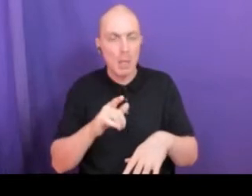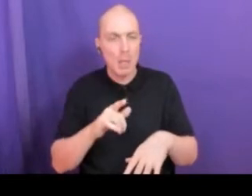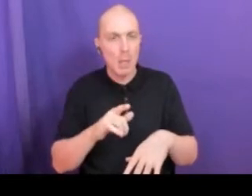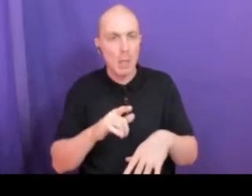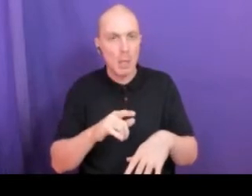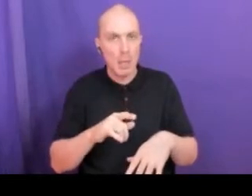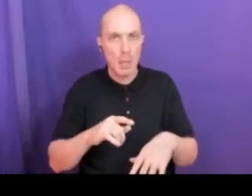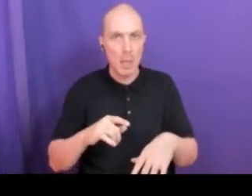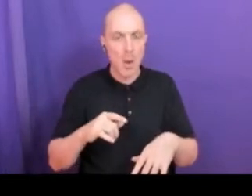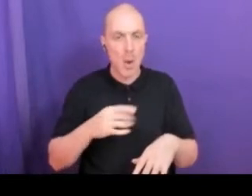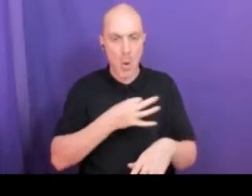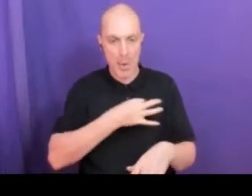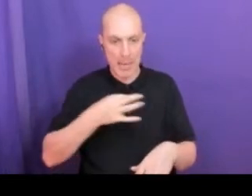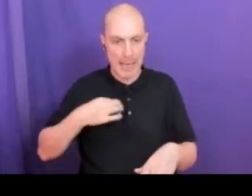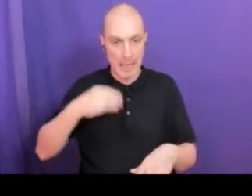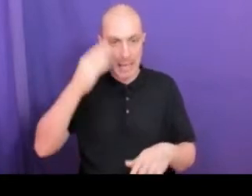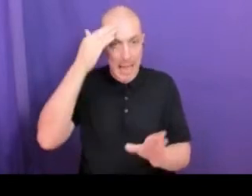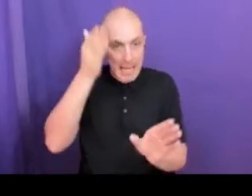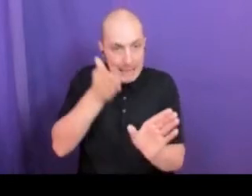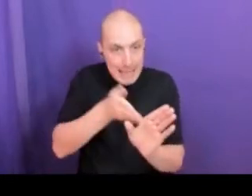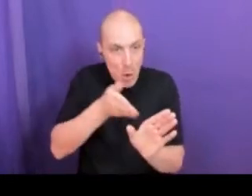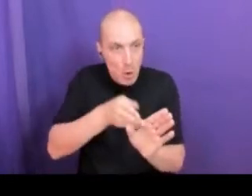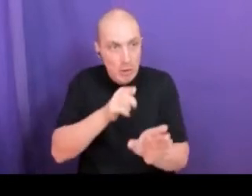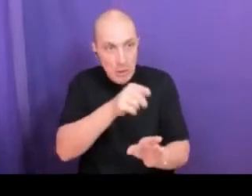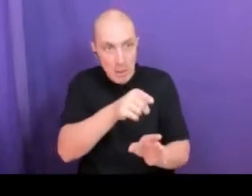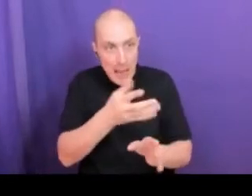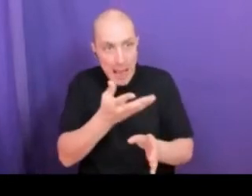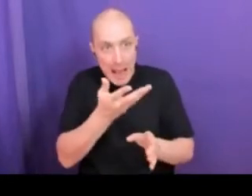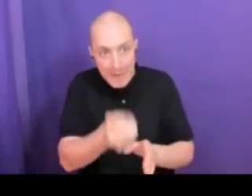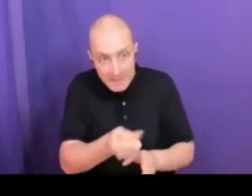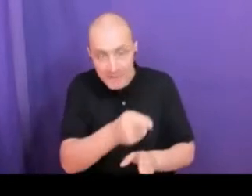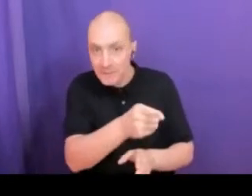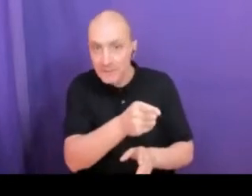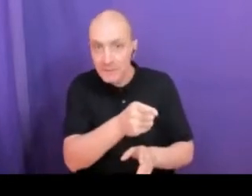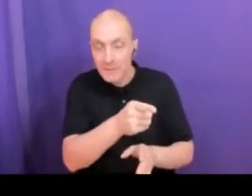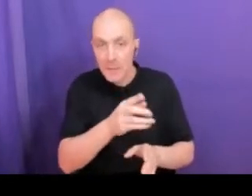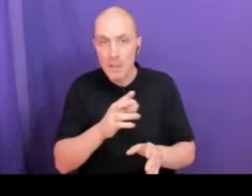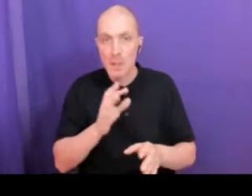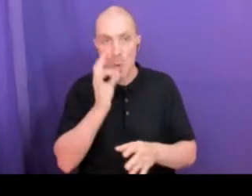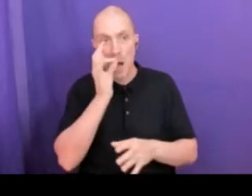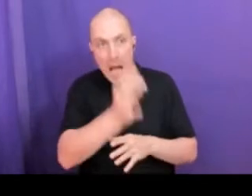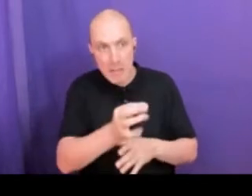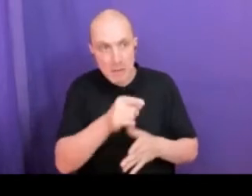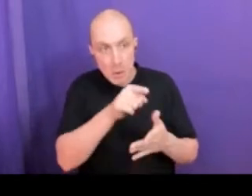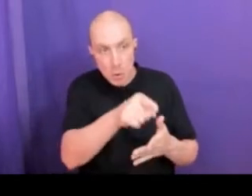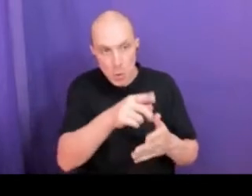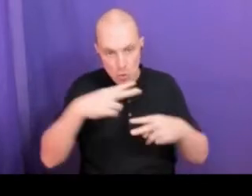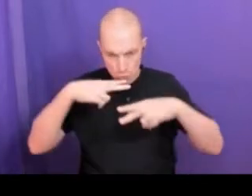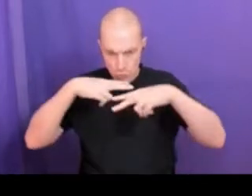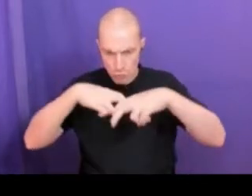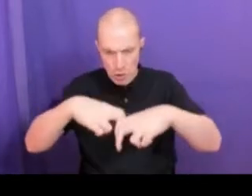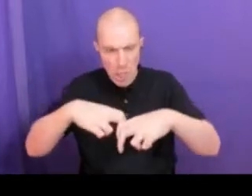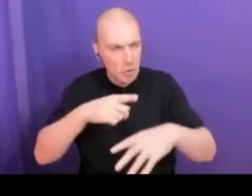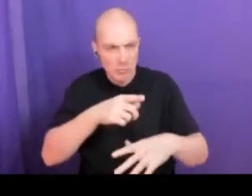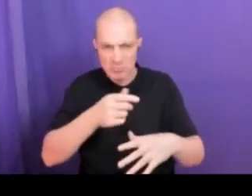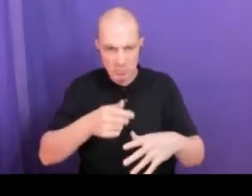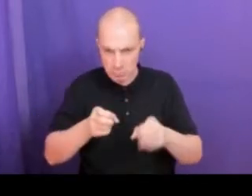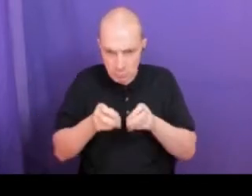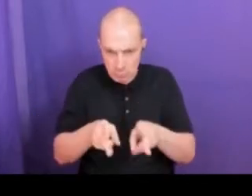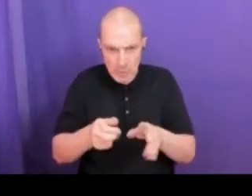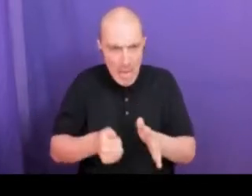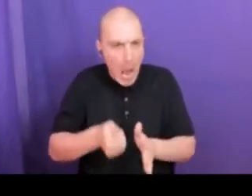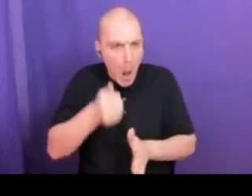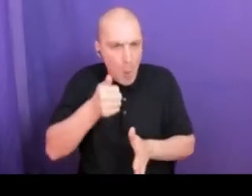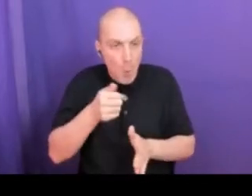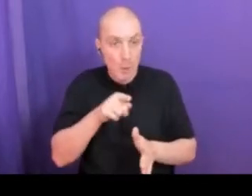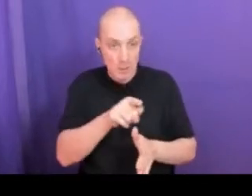staff? We also asked, how do the clinic engage in research? We gave them a few different options of, here are some different research activities you could